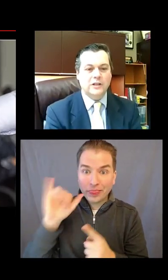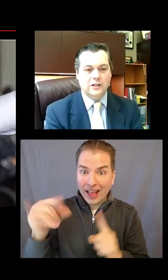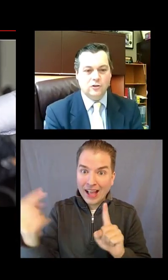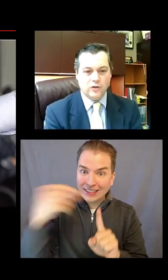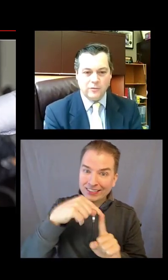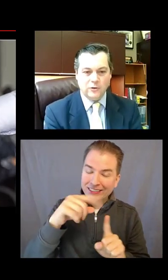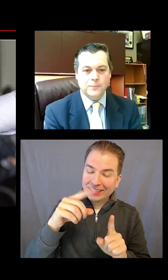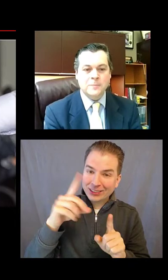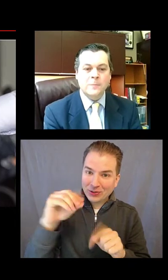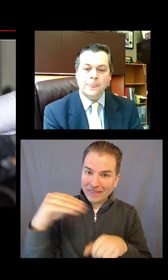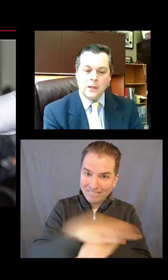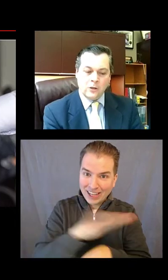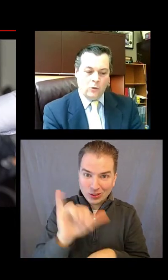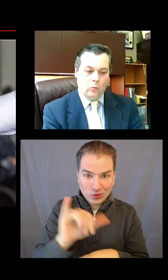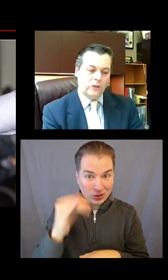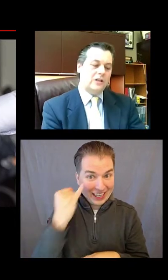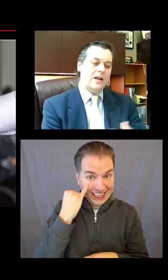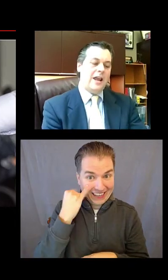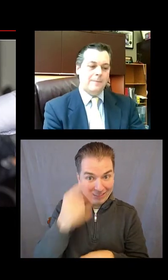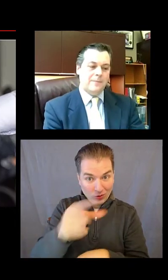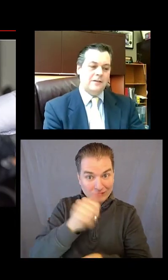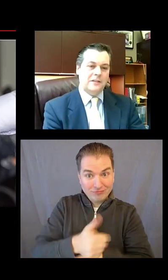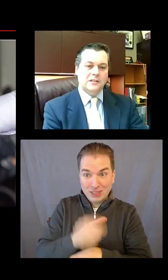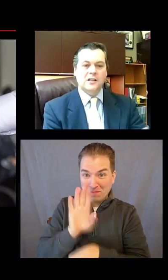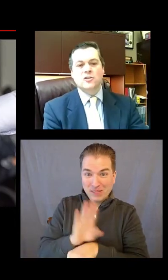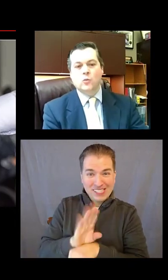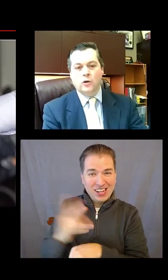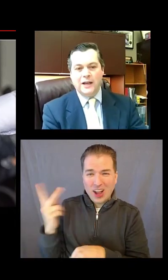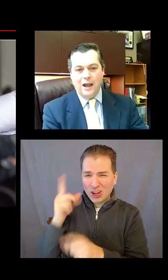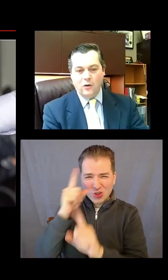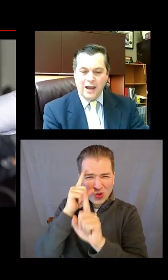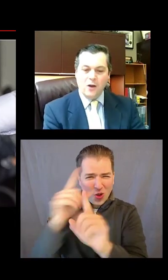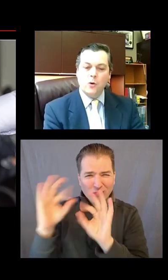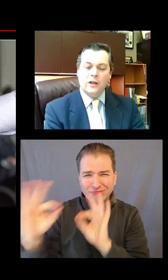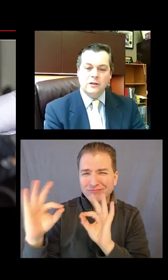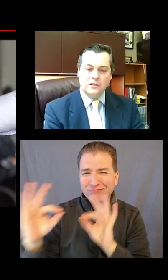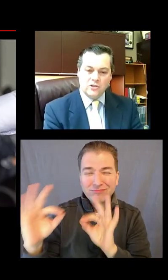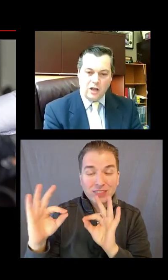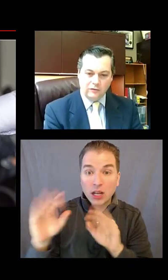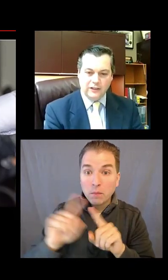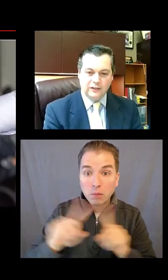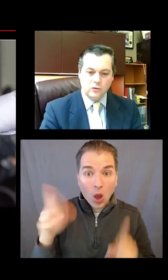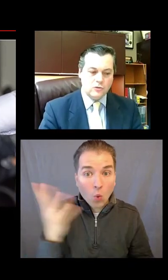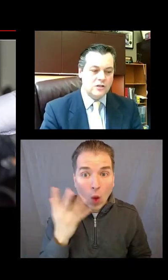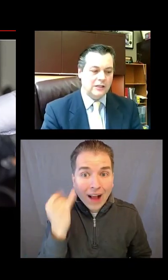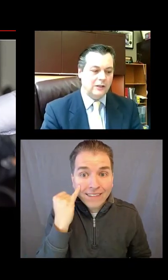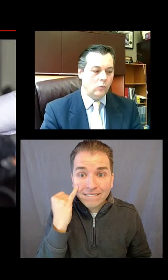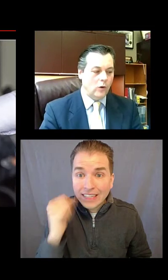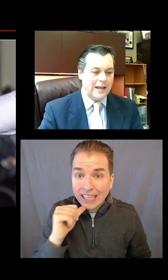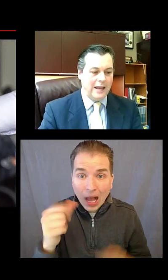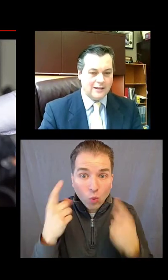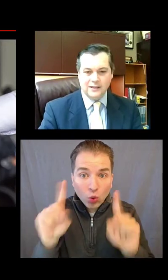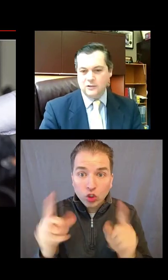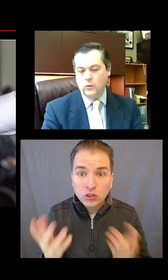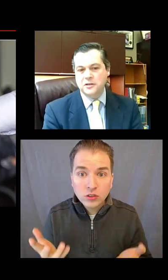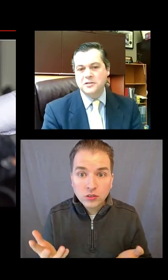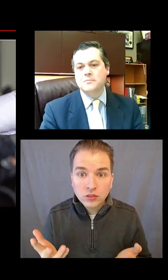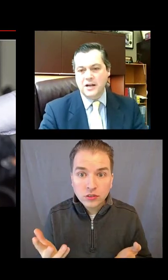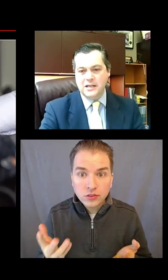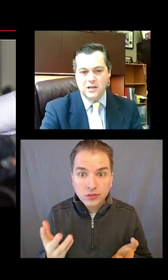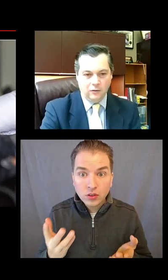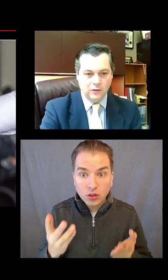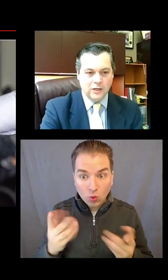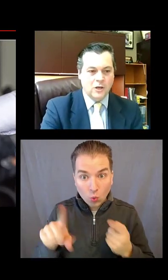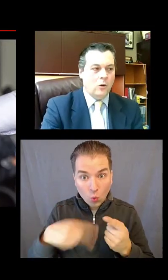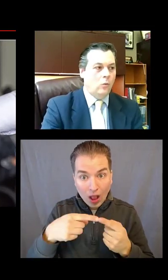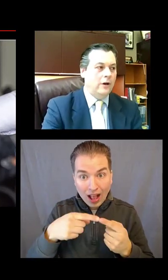of us going to contribute, what's going to happen if this doesn't work out, how are we going to dissolve this, who's going to get what assets, where does the